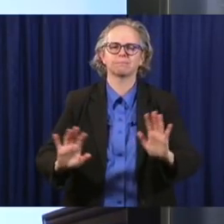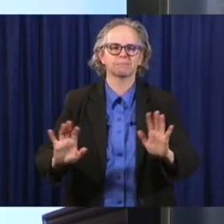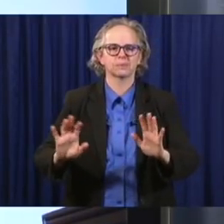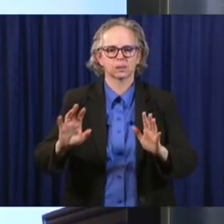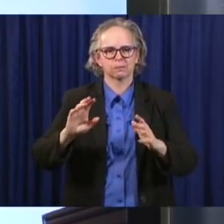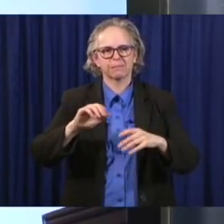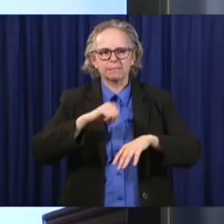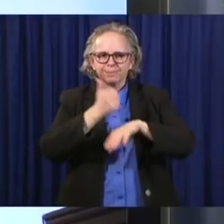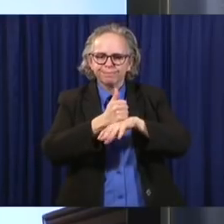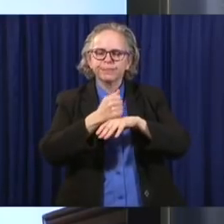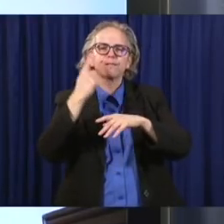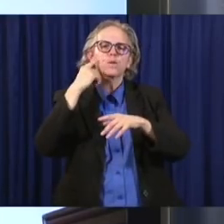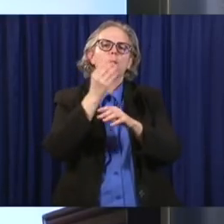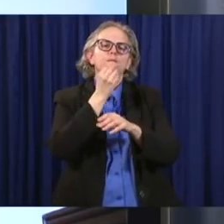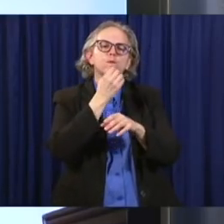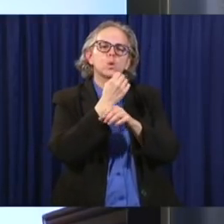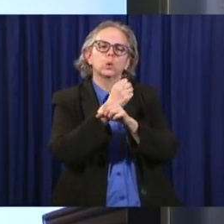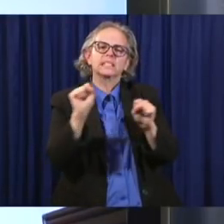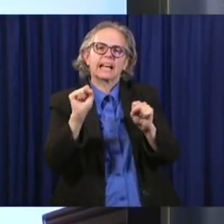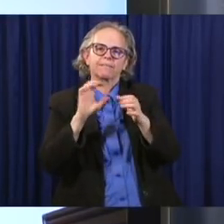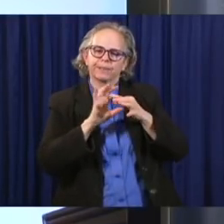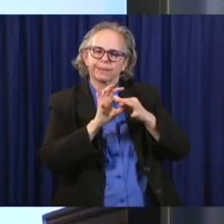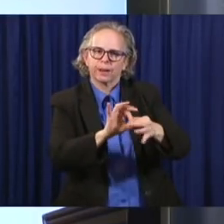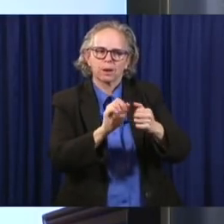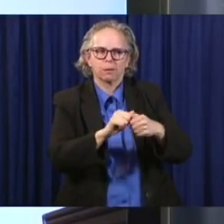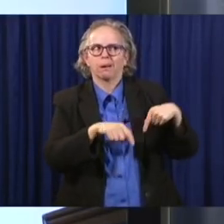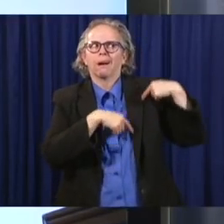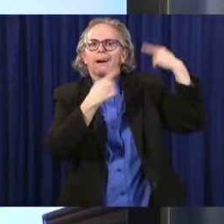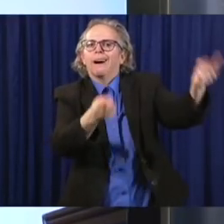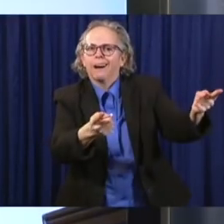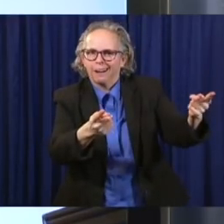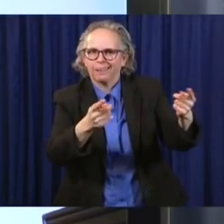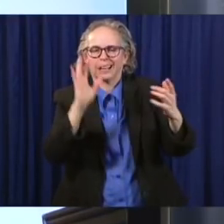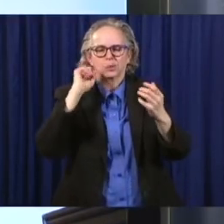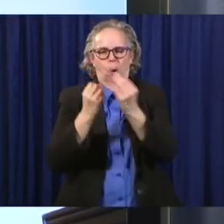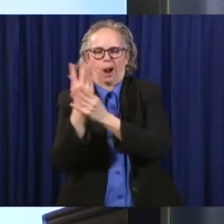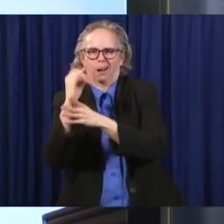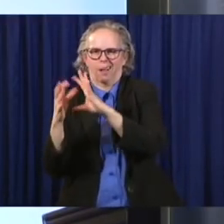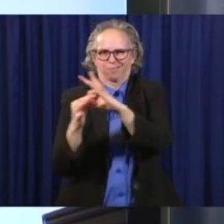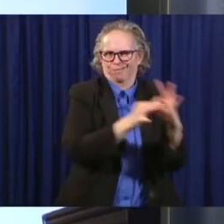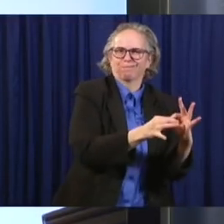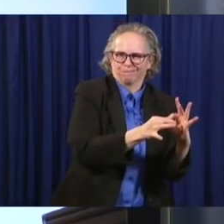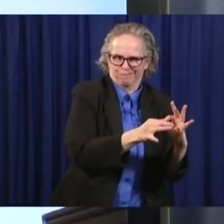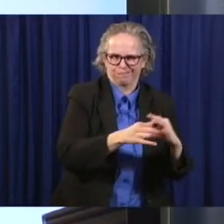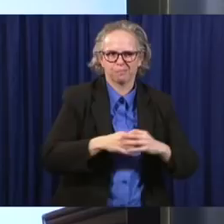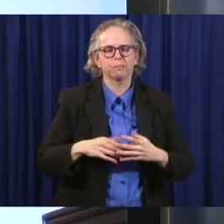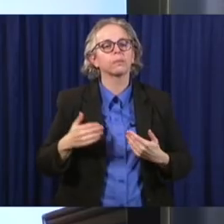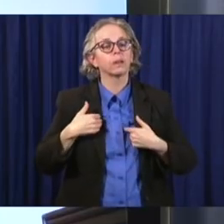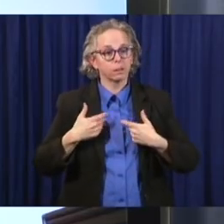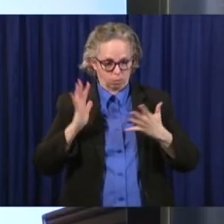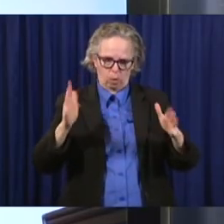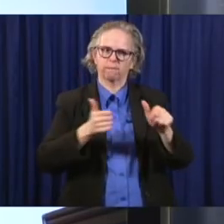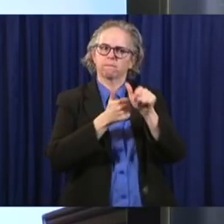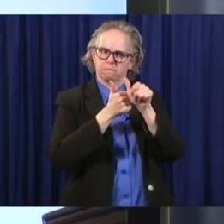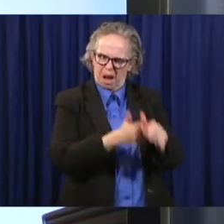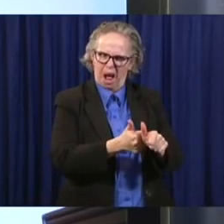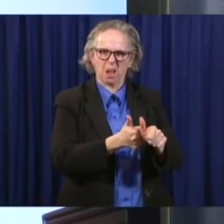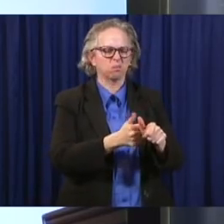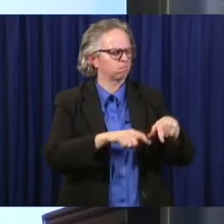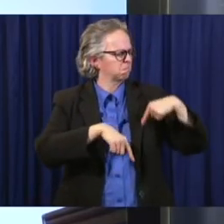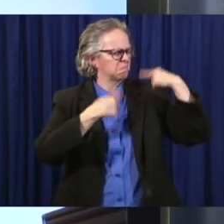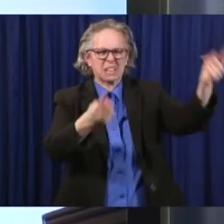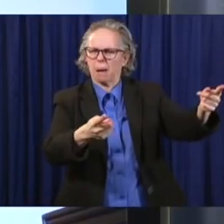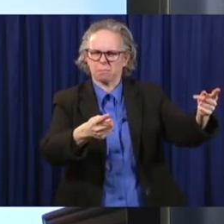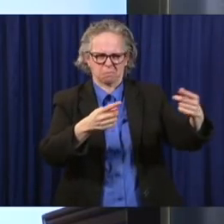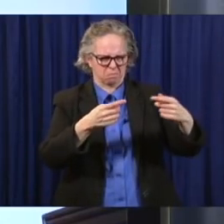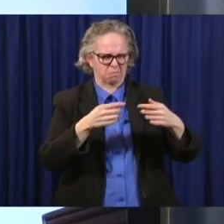exist today. And we as a team are returning. Our recommendation is to return to those guidelines. In many cases,